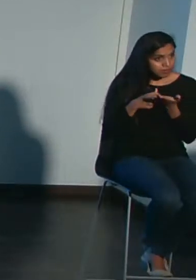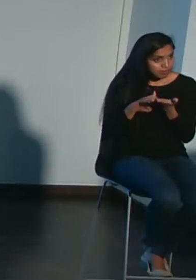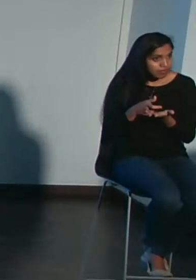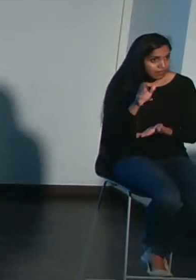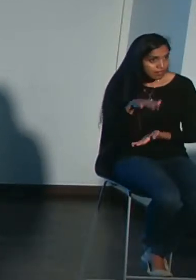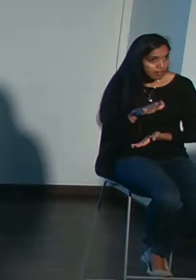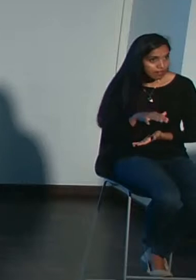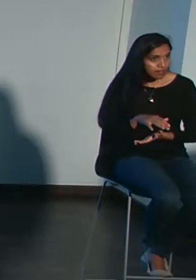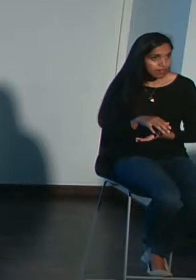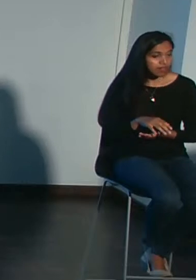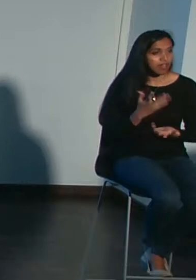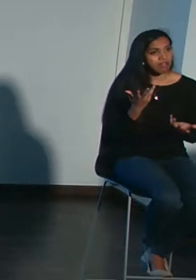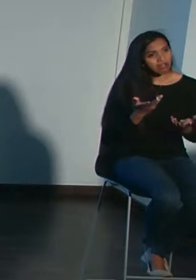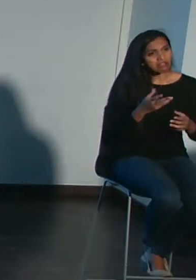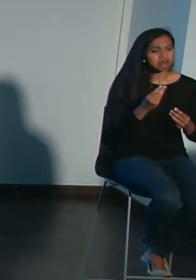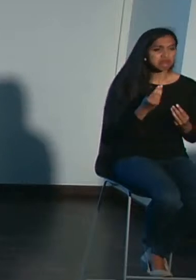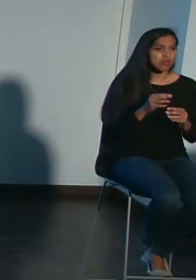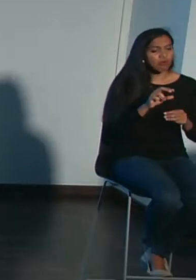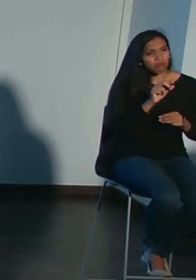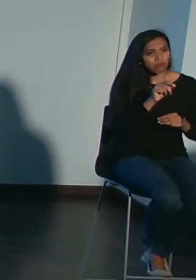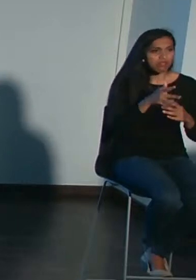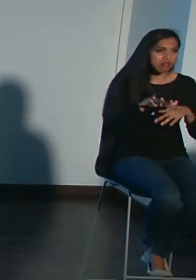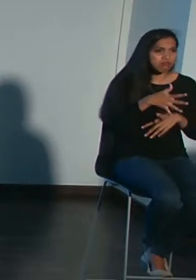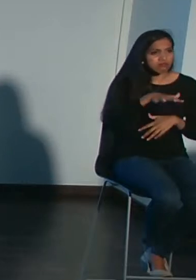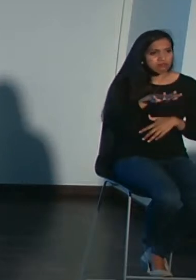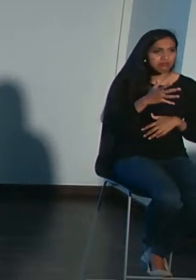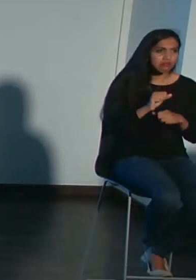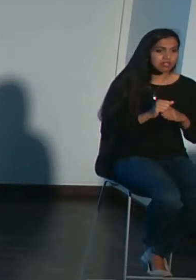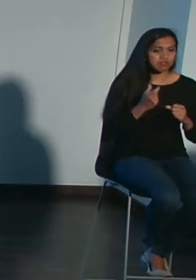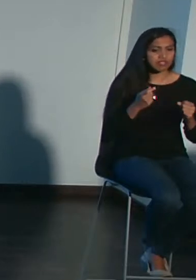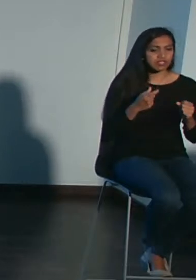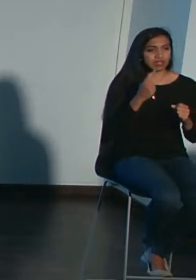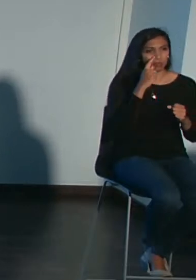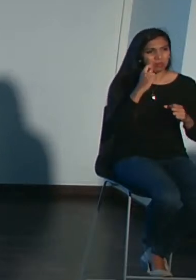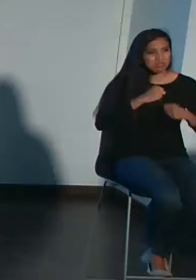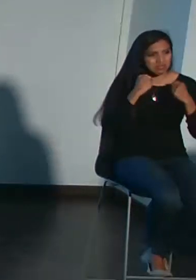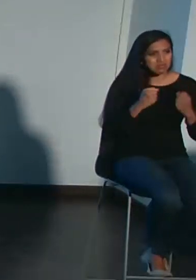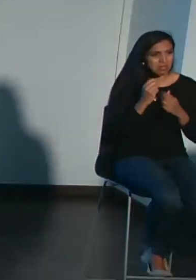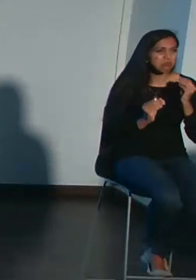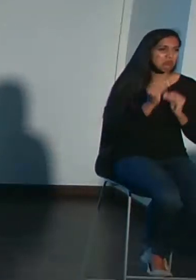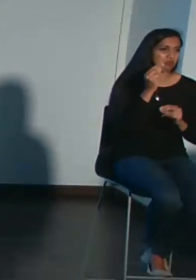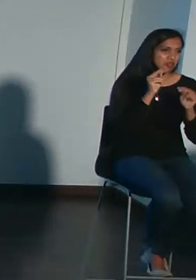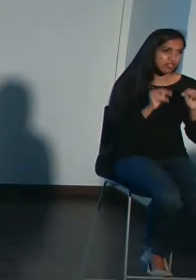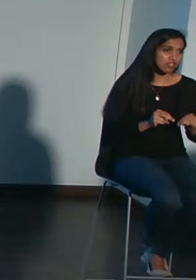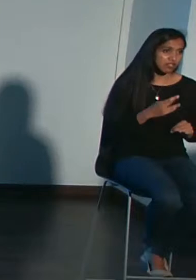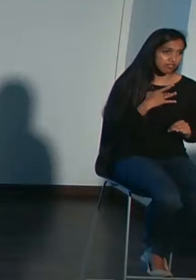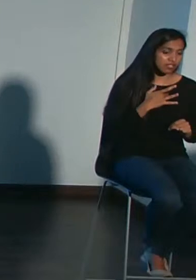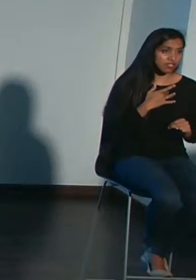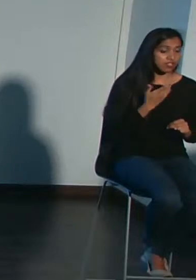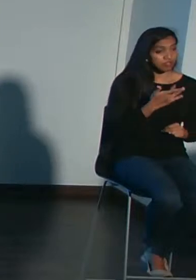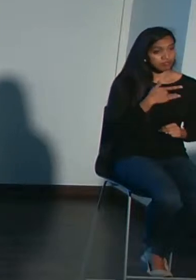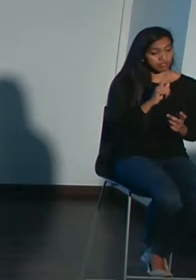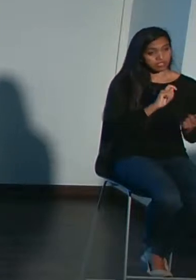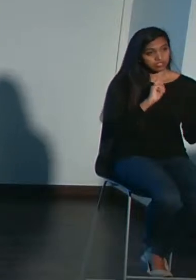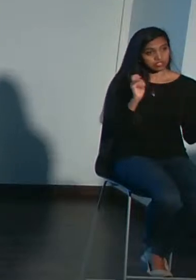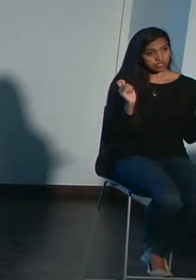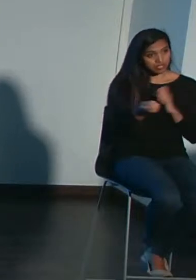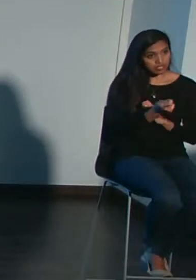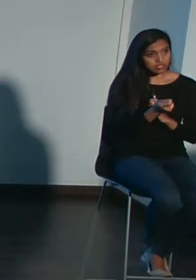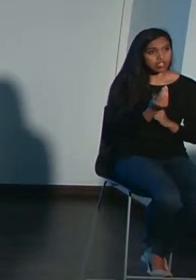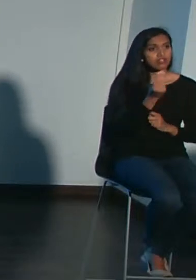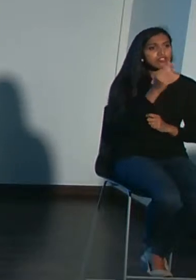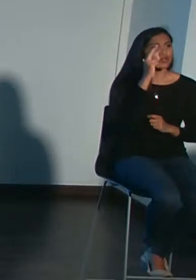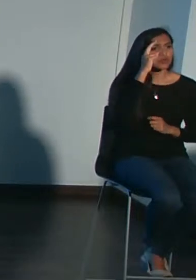now hanging there, and there's, like, people are being told to keep distance, and it's certainly not being touched, and so